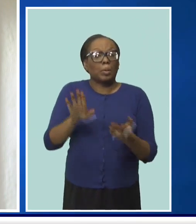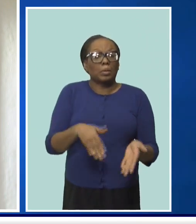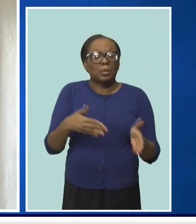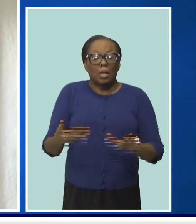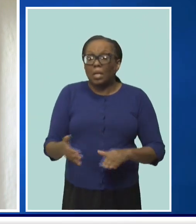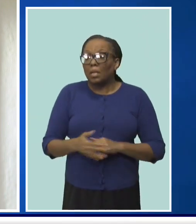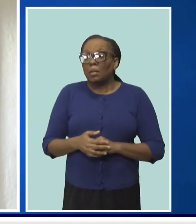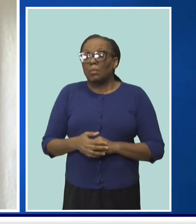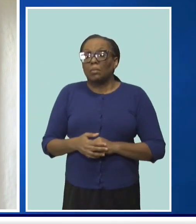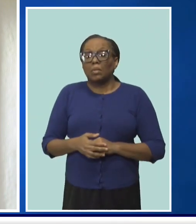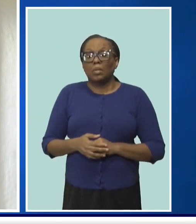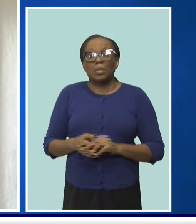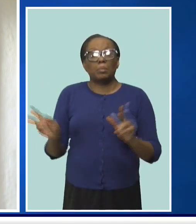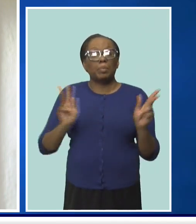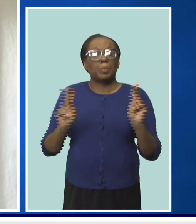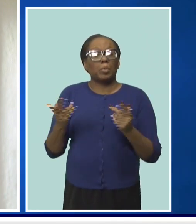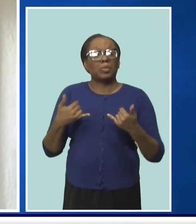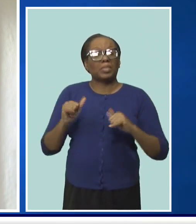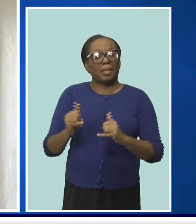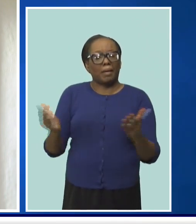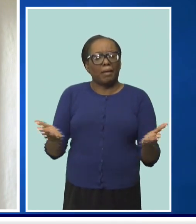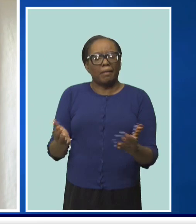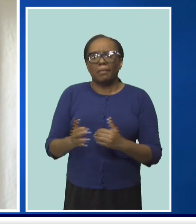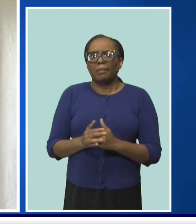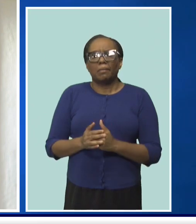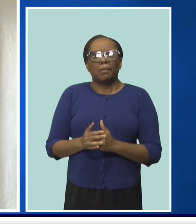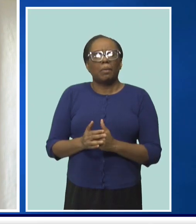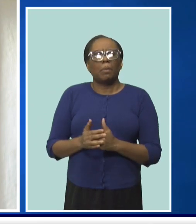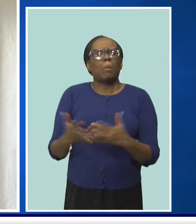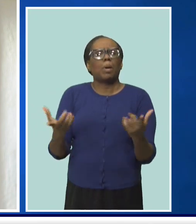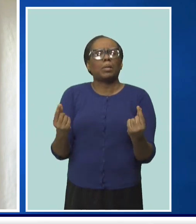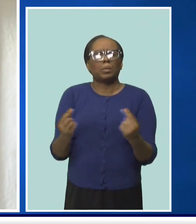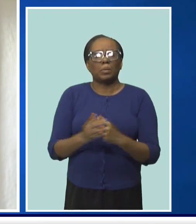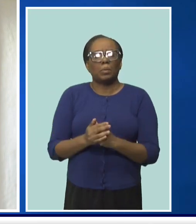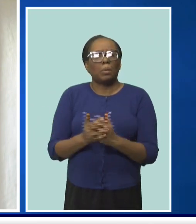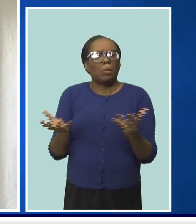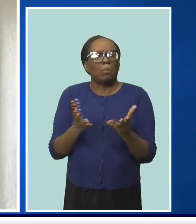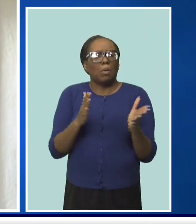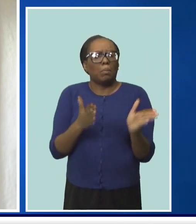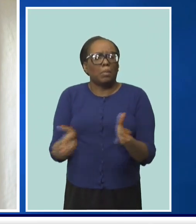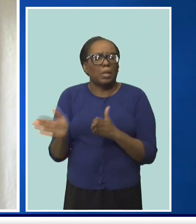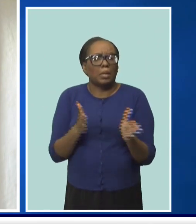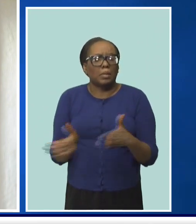what plans do they have? What plans do we have